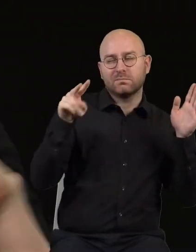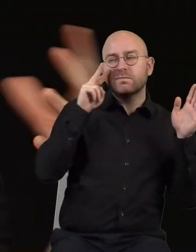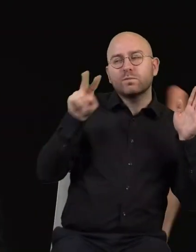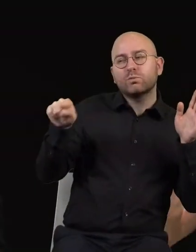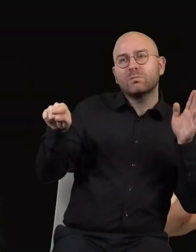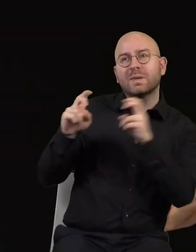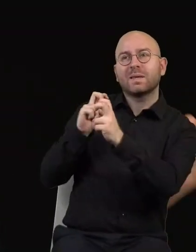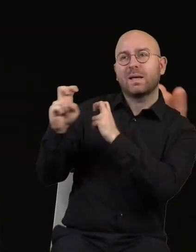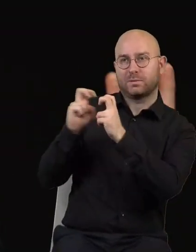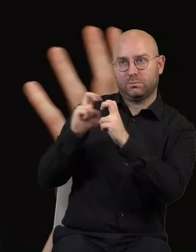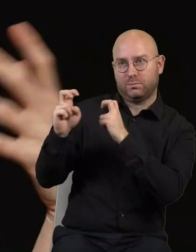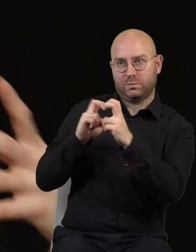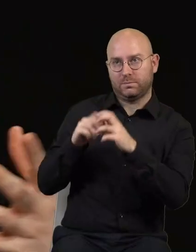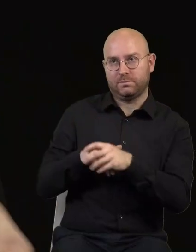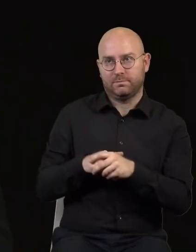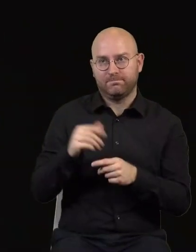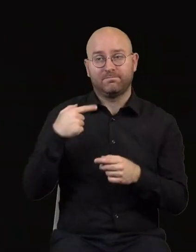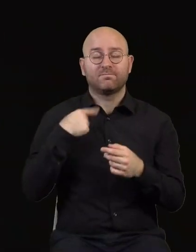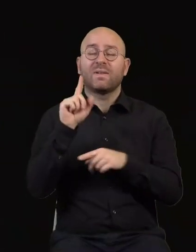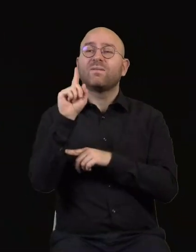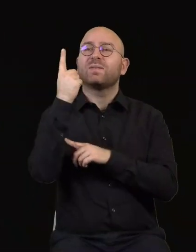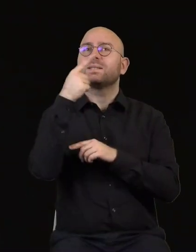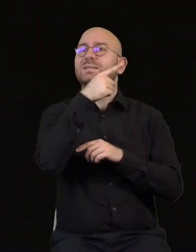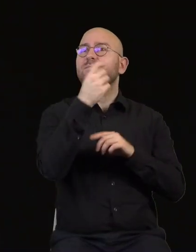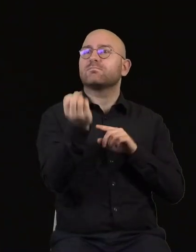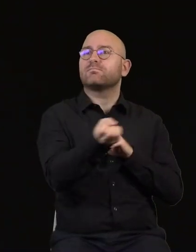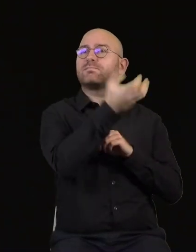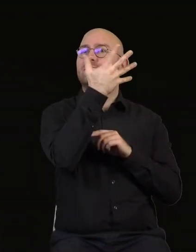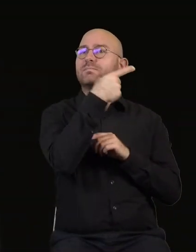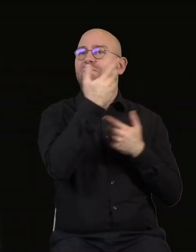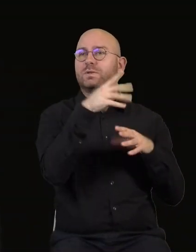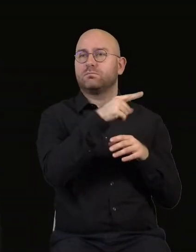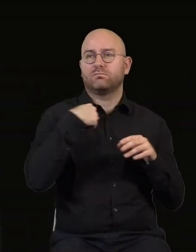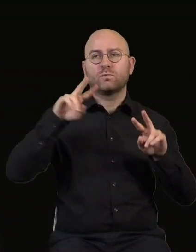we've looked at the past periods, we've seen that over 50% of